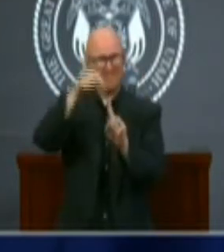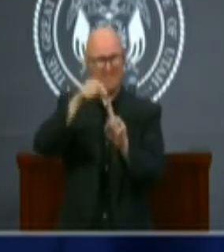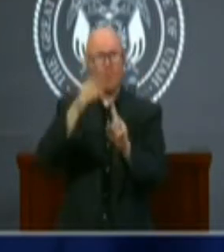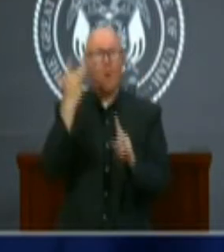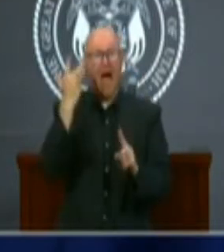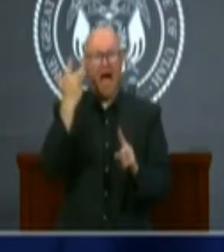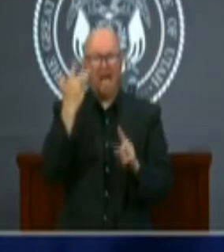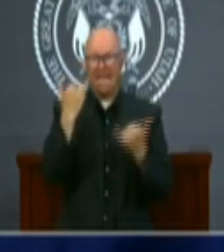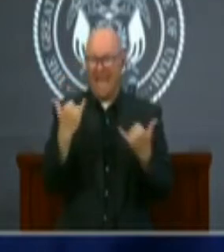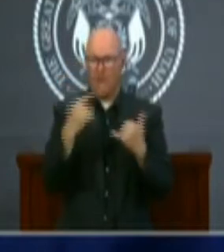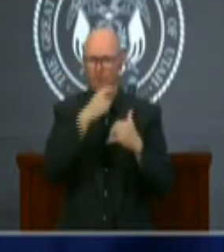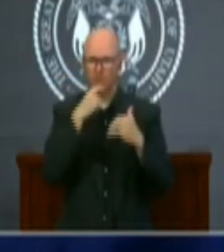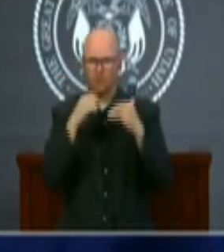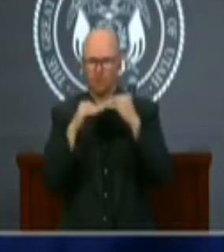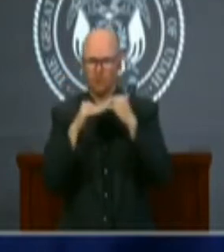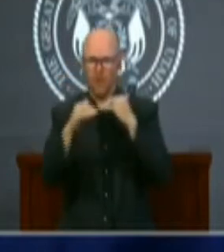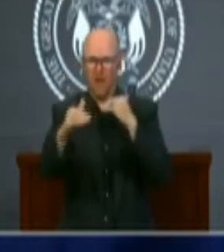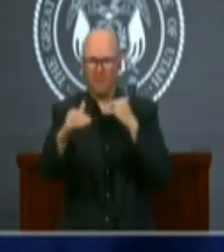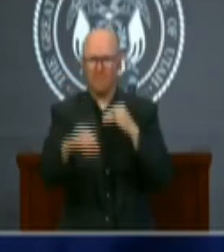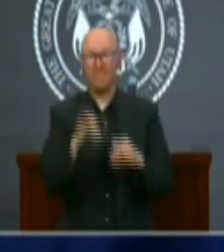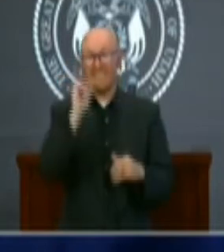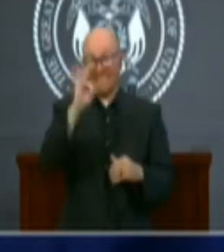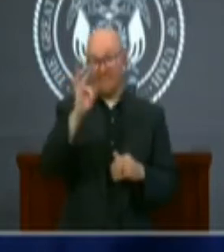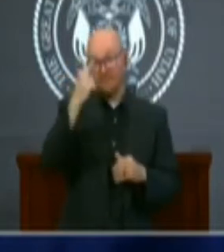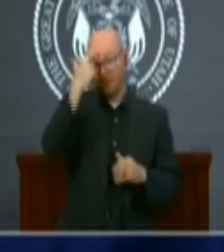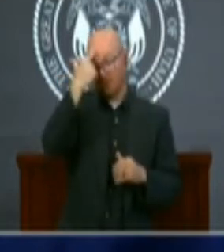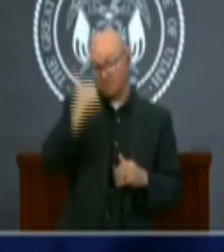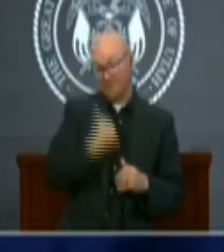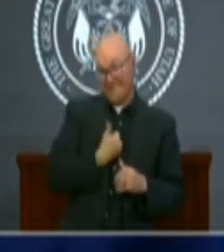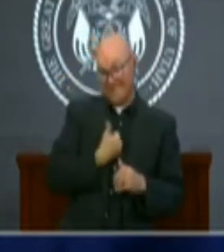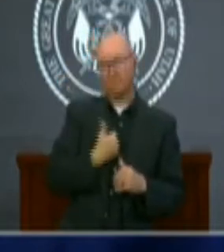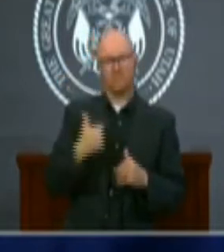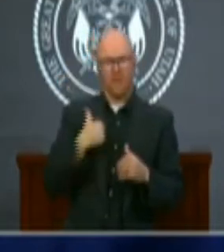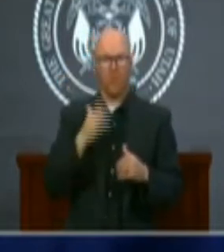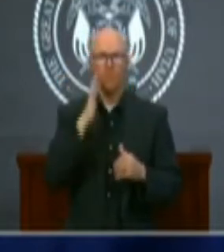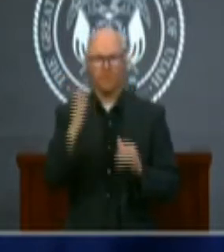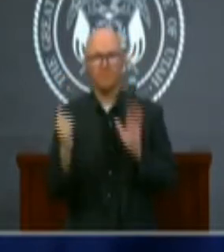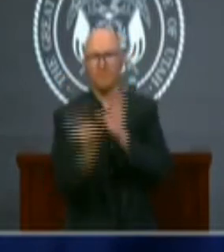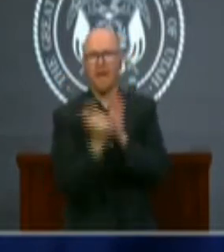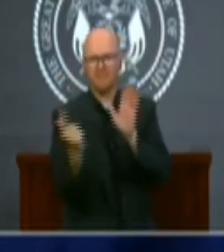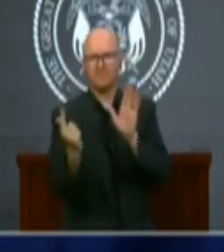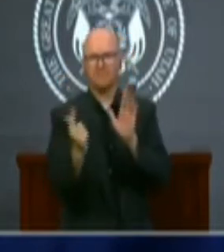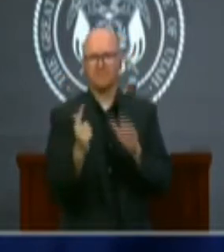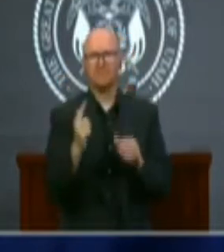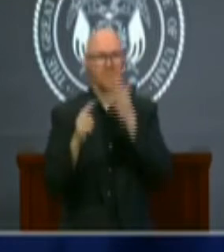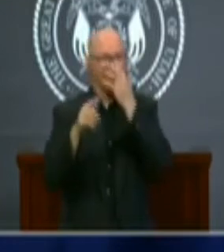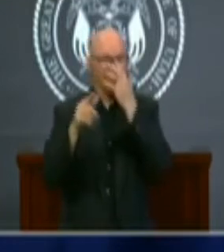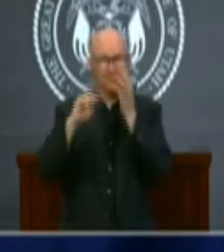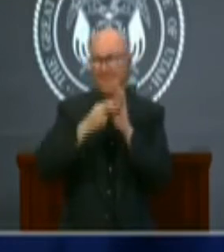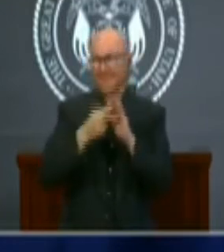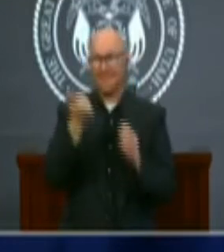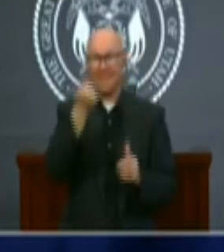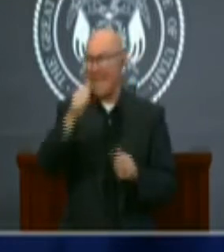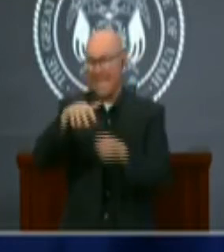so dire. If it were up to me, a really easy fix would just say that any areas that are in exceptional